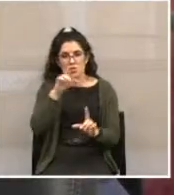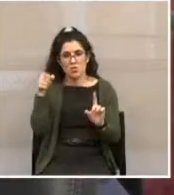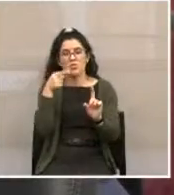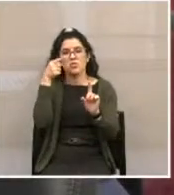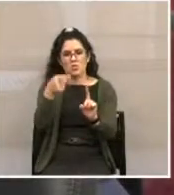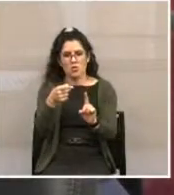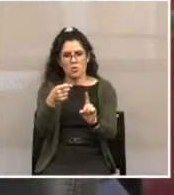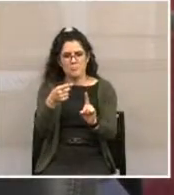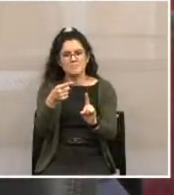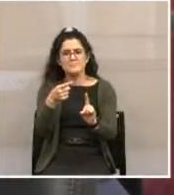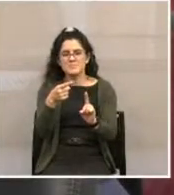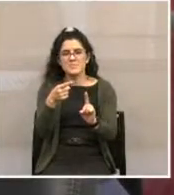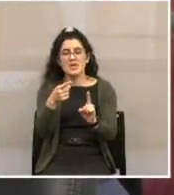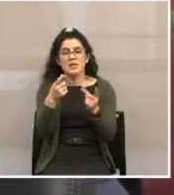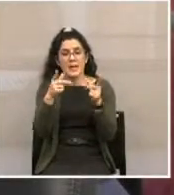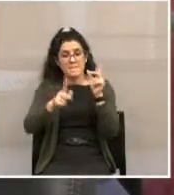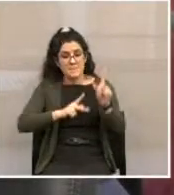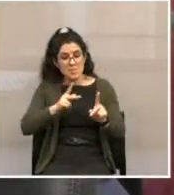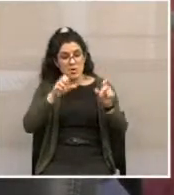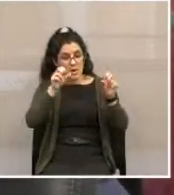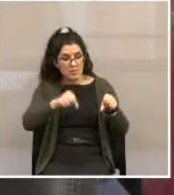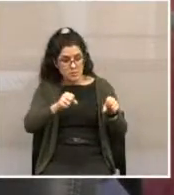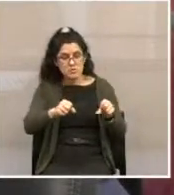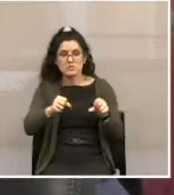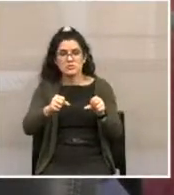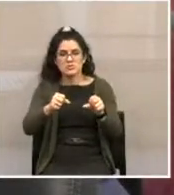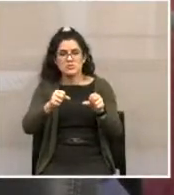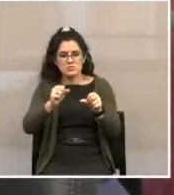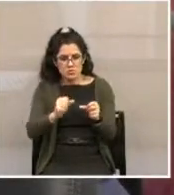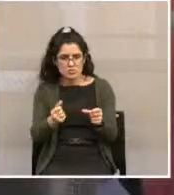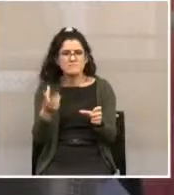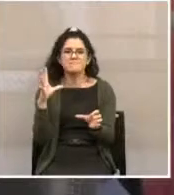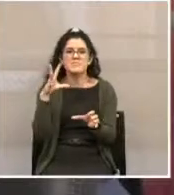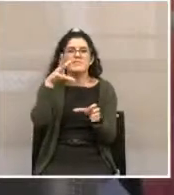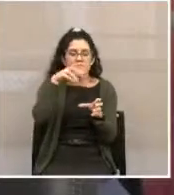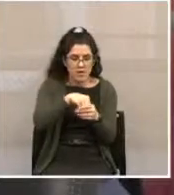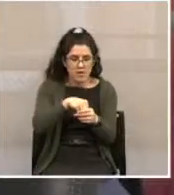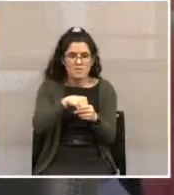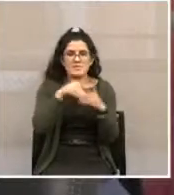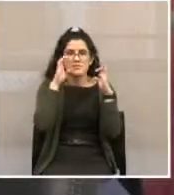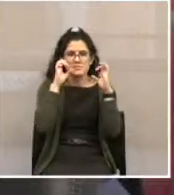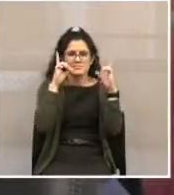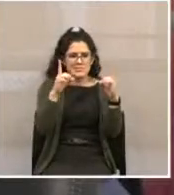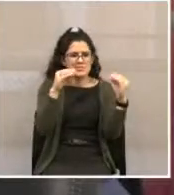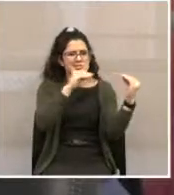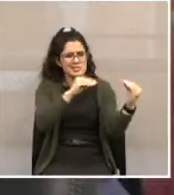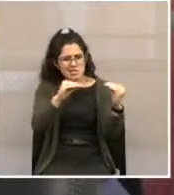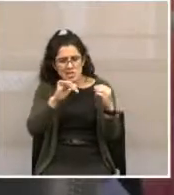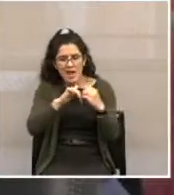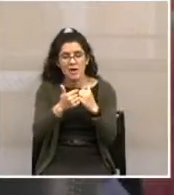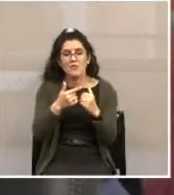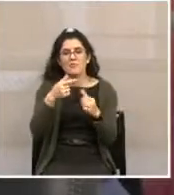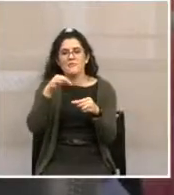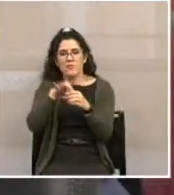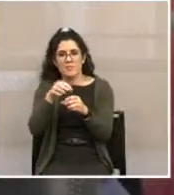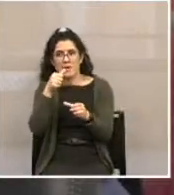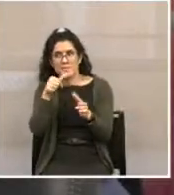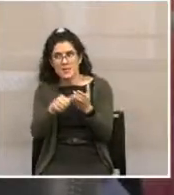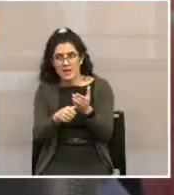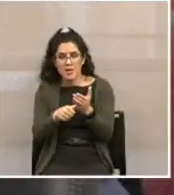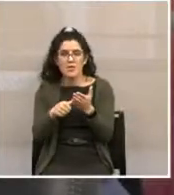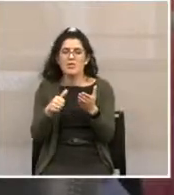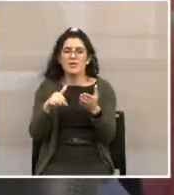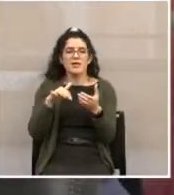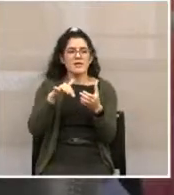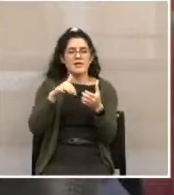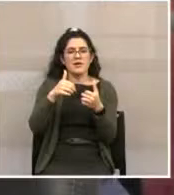to make sure that people are able to participate in our democracy and do a lot of education on how to vote by mail and how